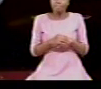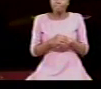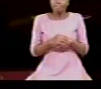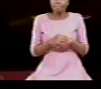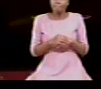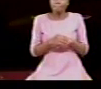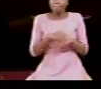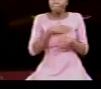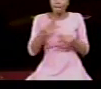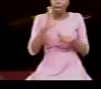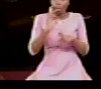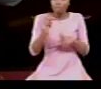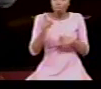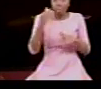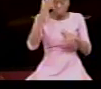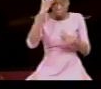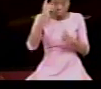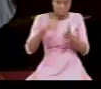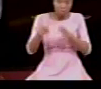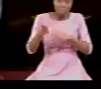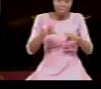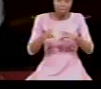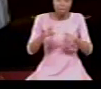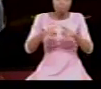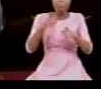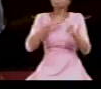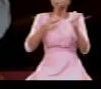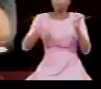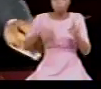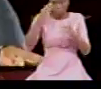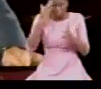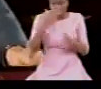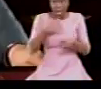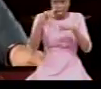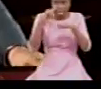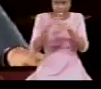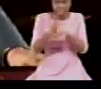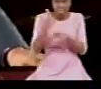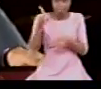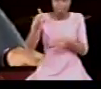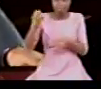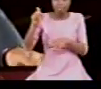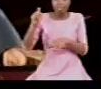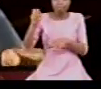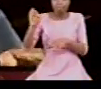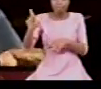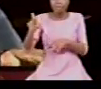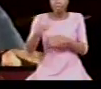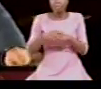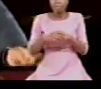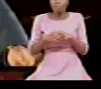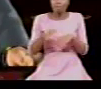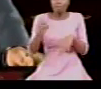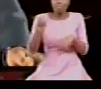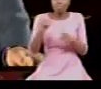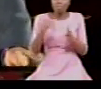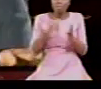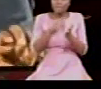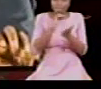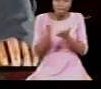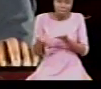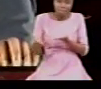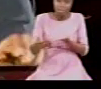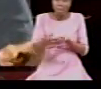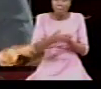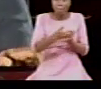And nobody knew what they did, but the Lord knew and spoke through Peter. So he's